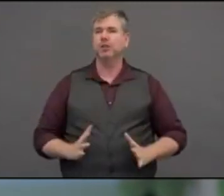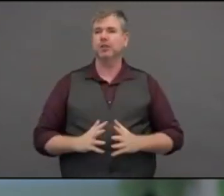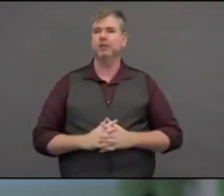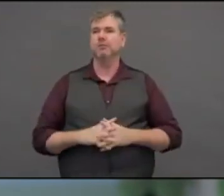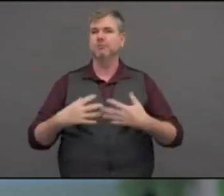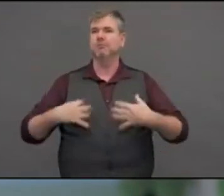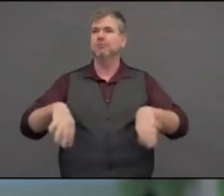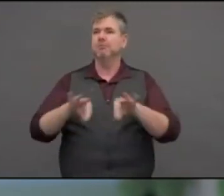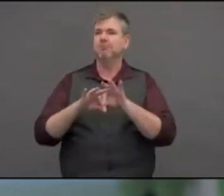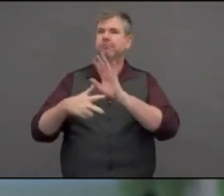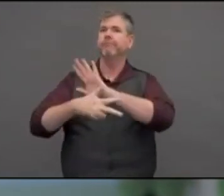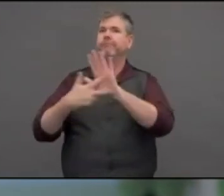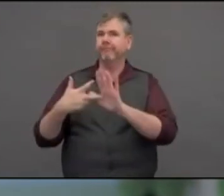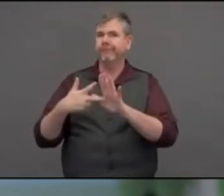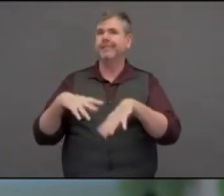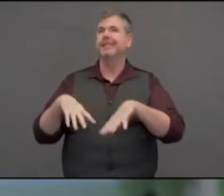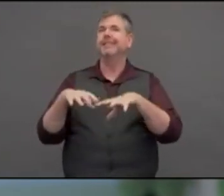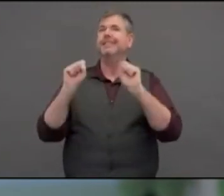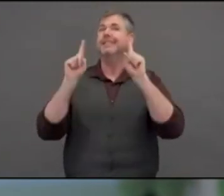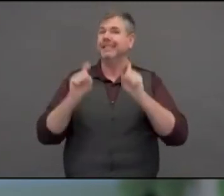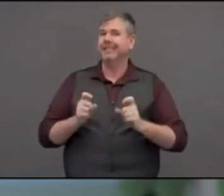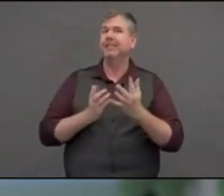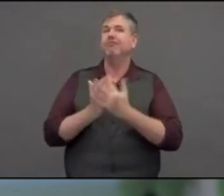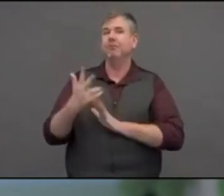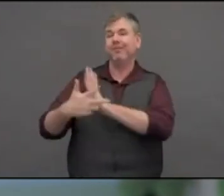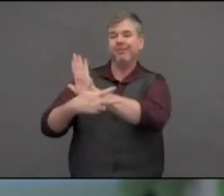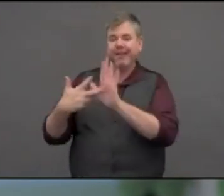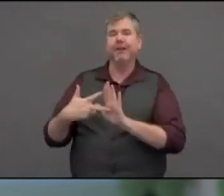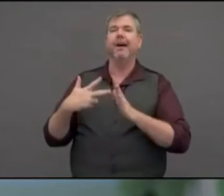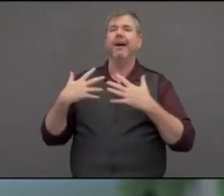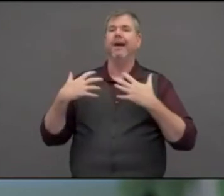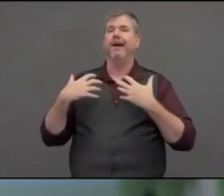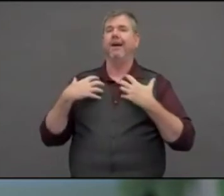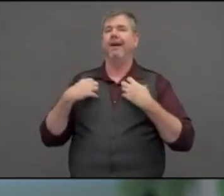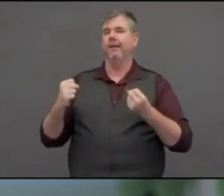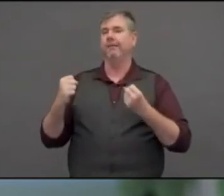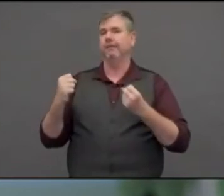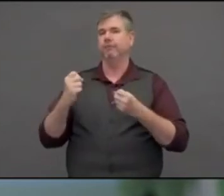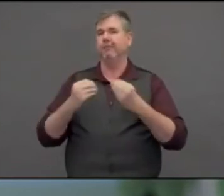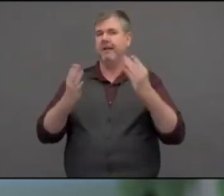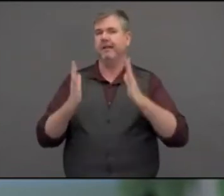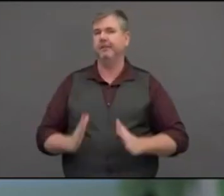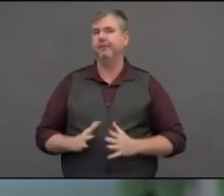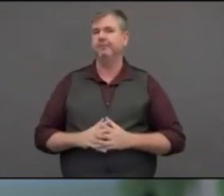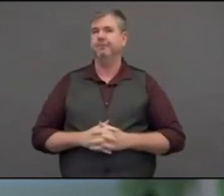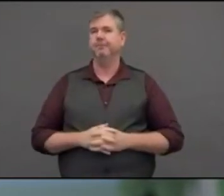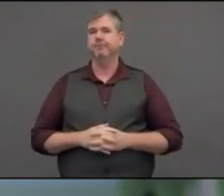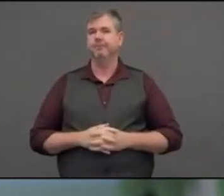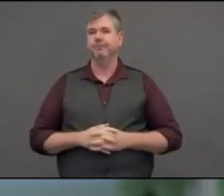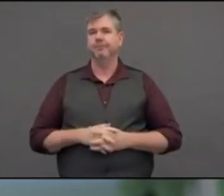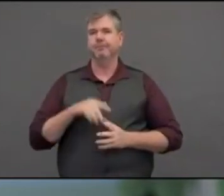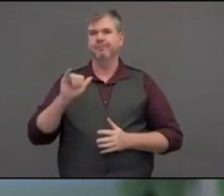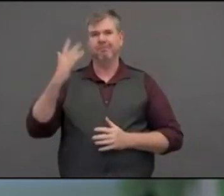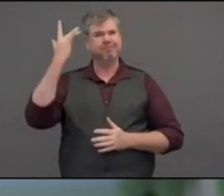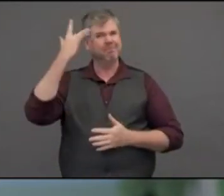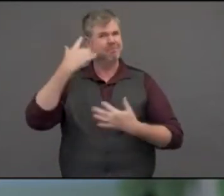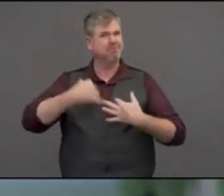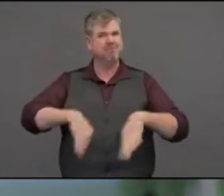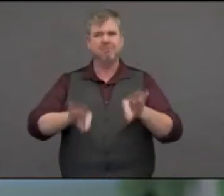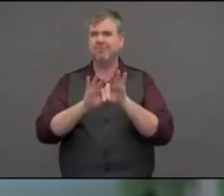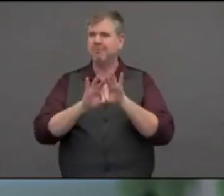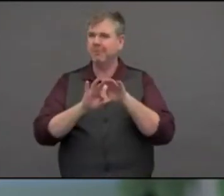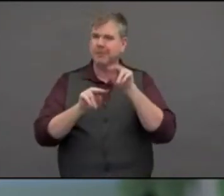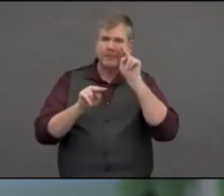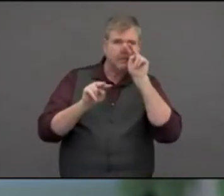providers. And that's going to be really important in helping ensure that we are keeping on top of things as schools now open